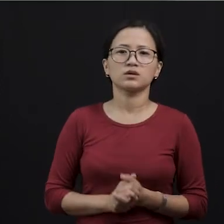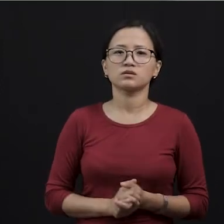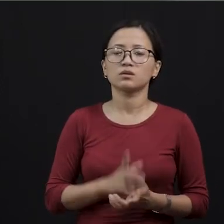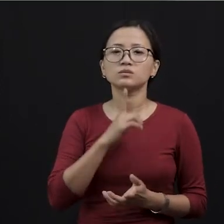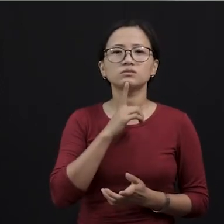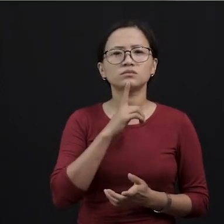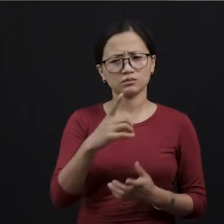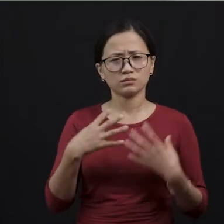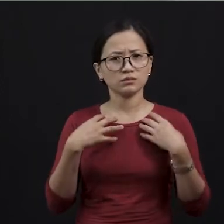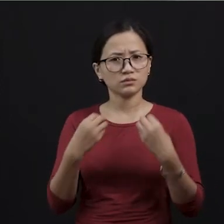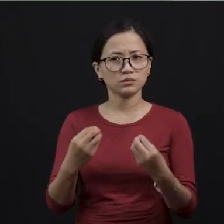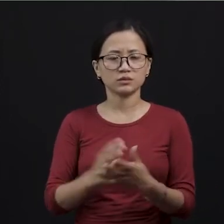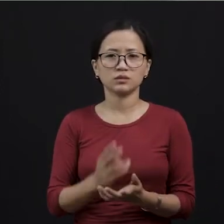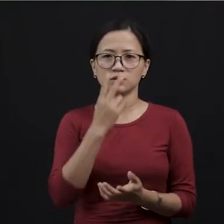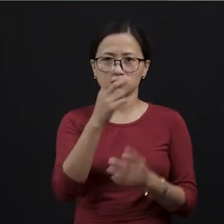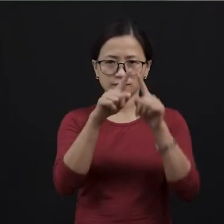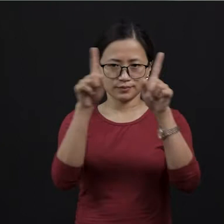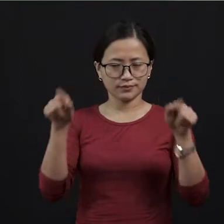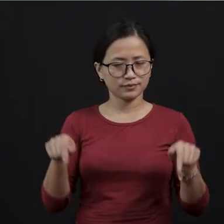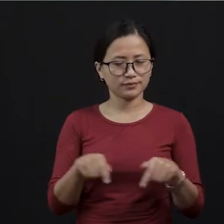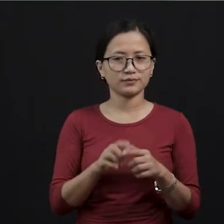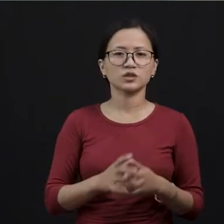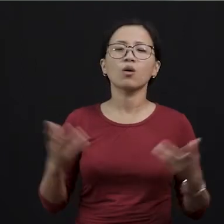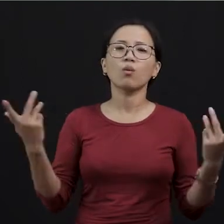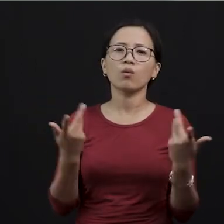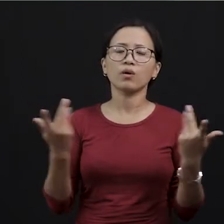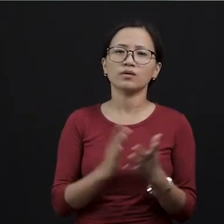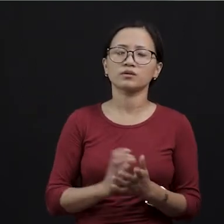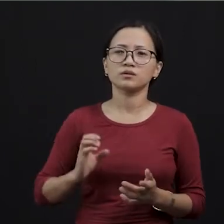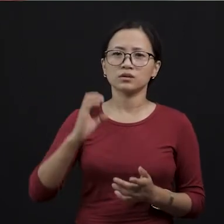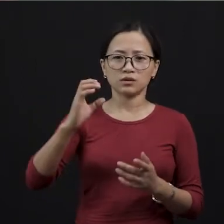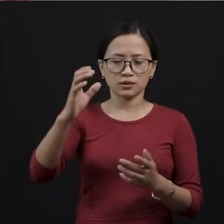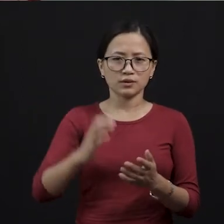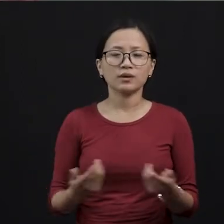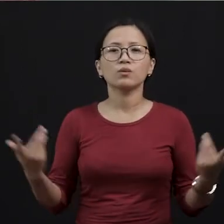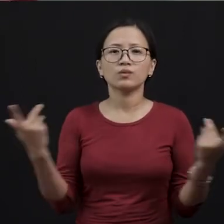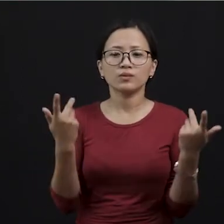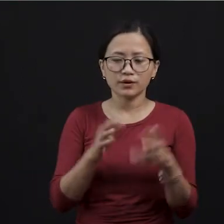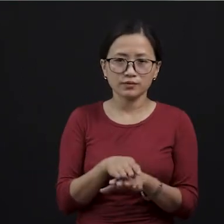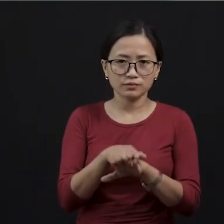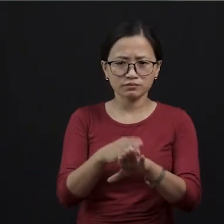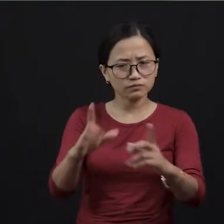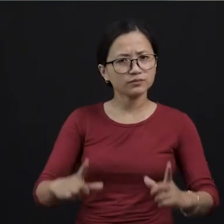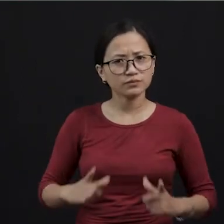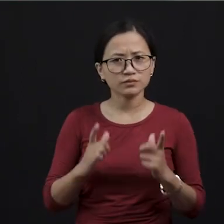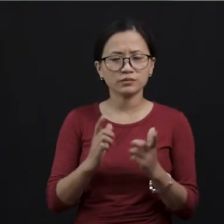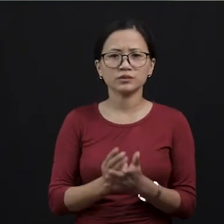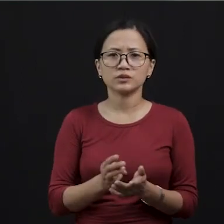to tell you. Why fishes live in water? Why camels survive in the desert? Because they